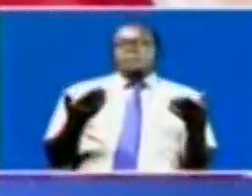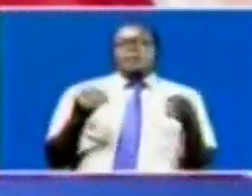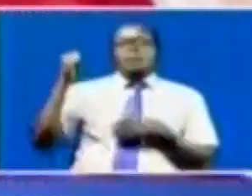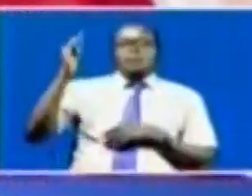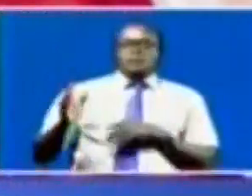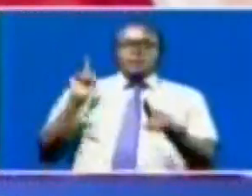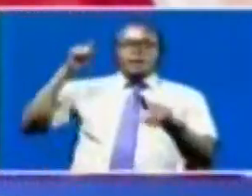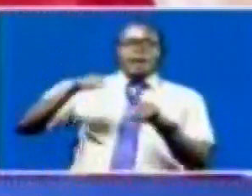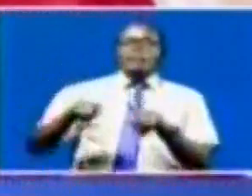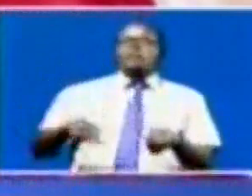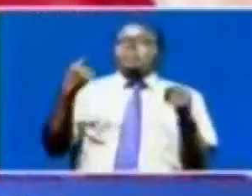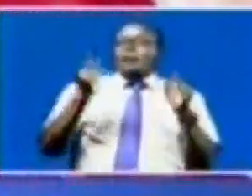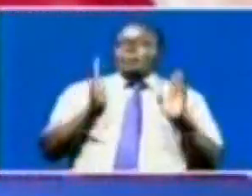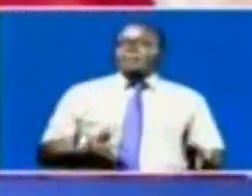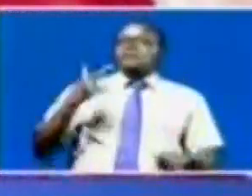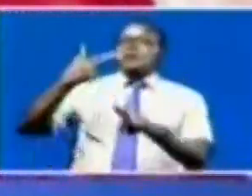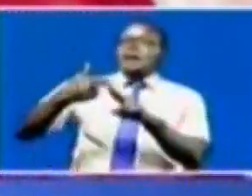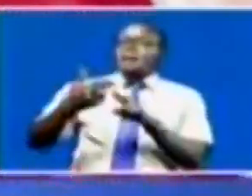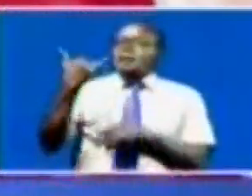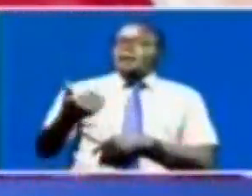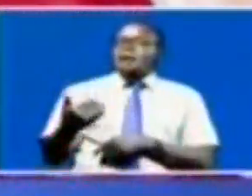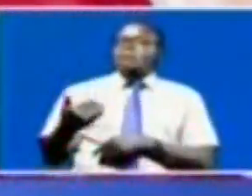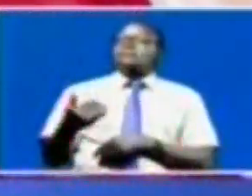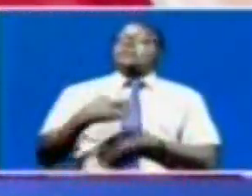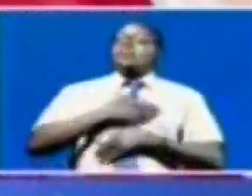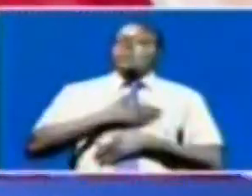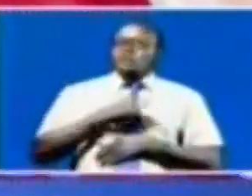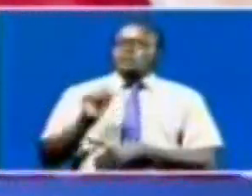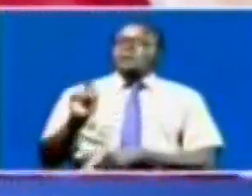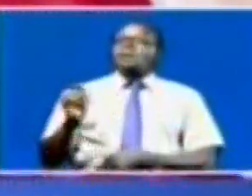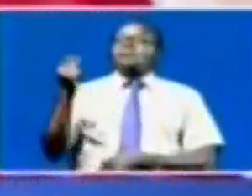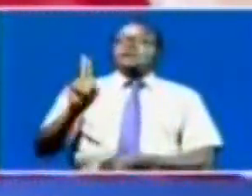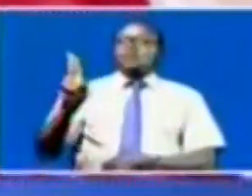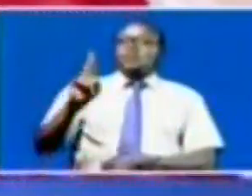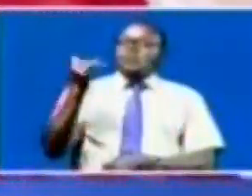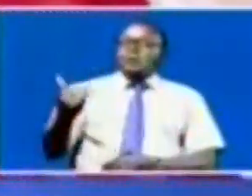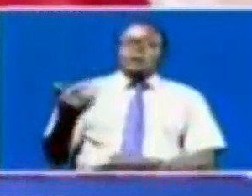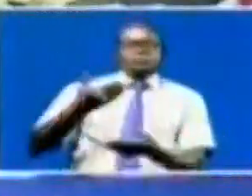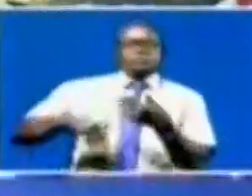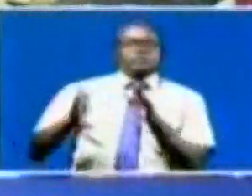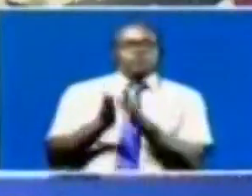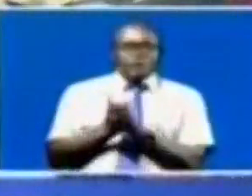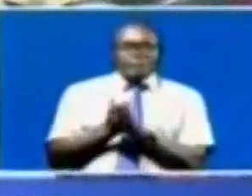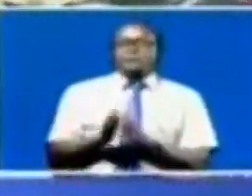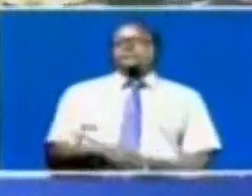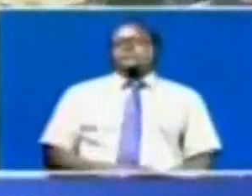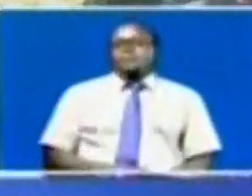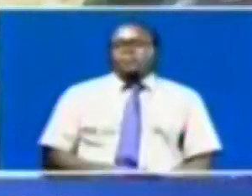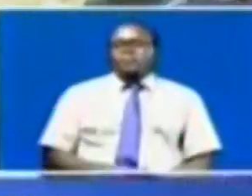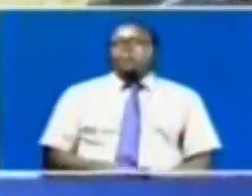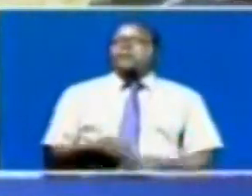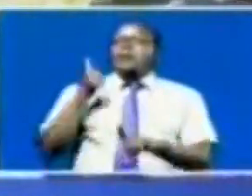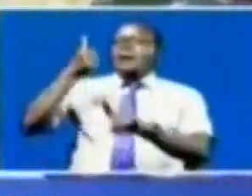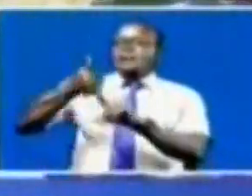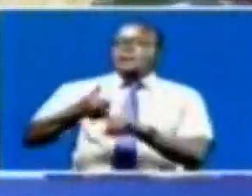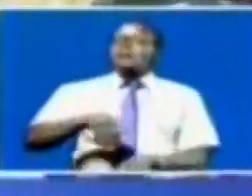mtu. Leo hii wale walikuwa nasema ati Mheshimiwa Uhuru Kenyatta ni corrupt, leo hii ndio wanakula naye kwa meza moja. In a thinly veiled attack on